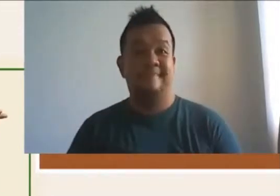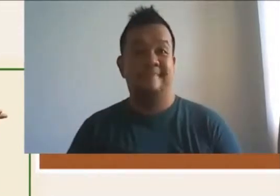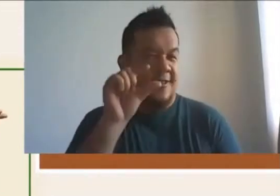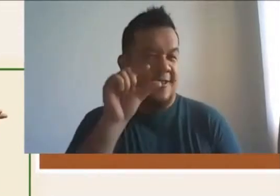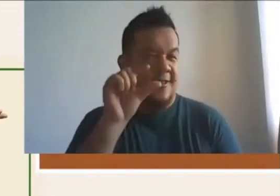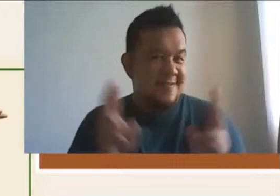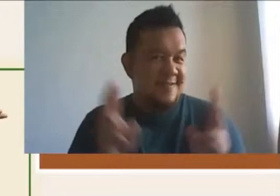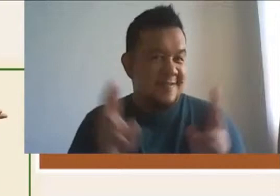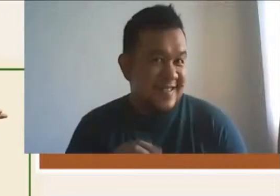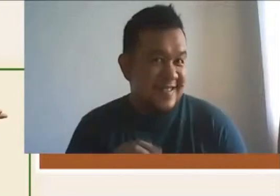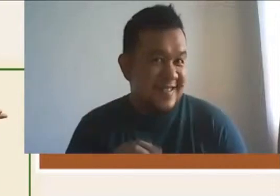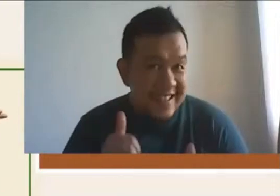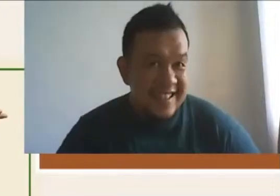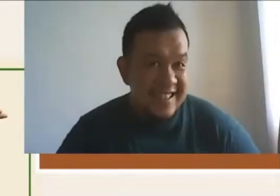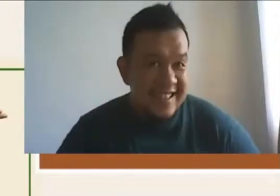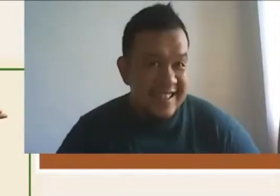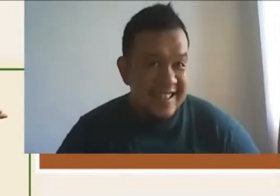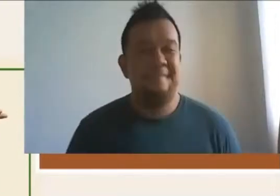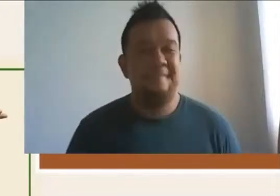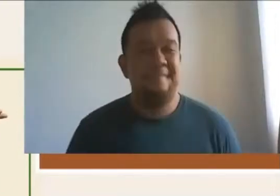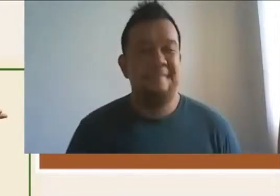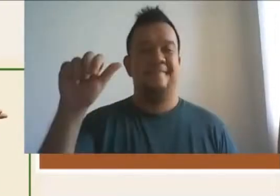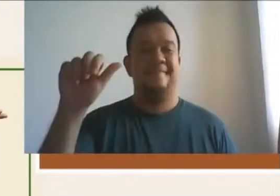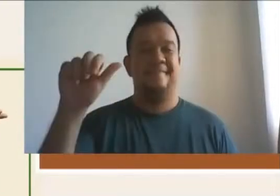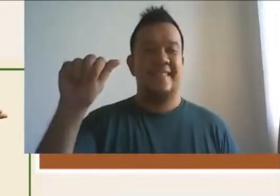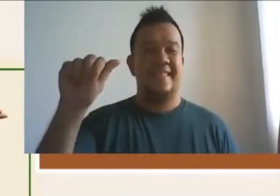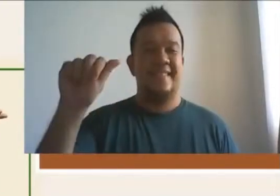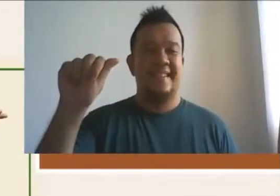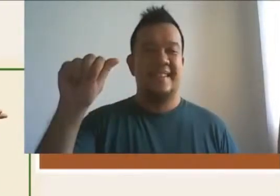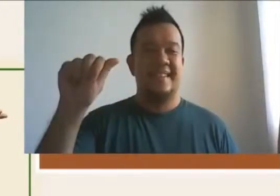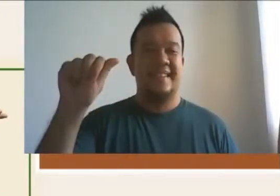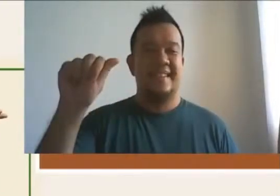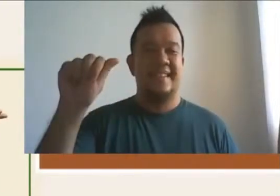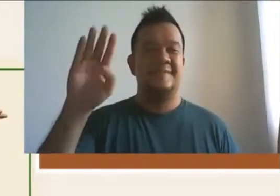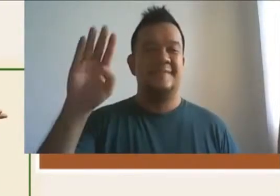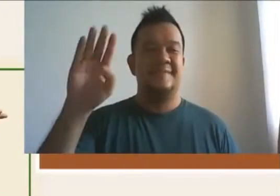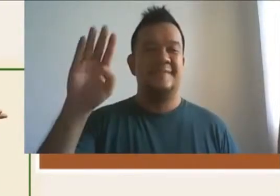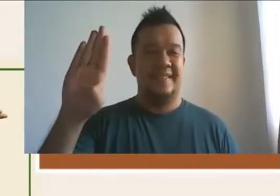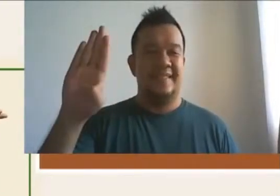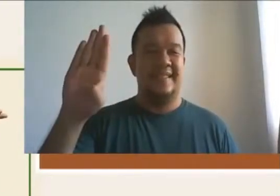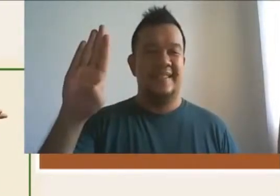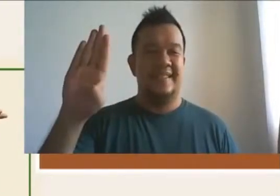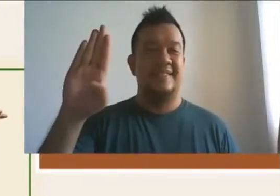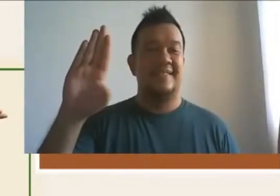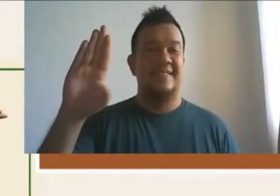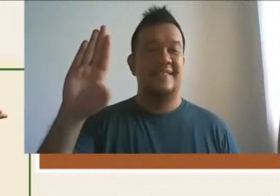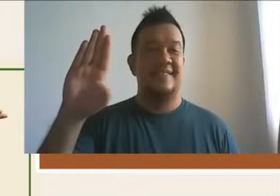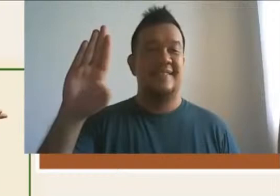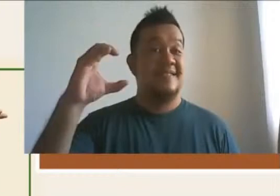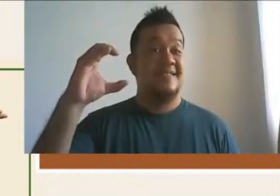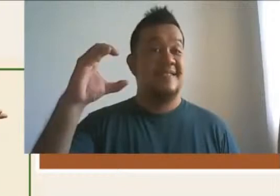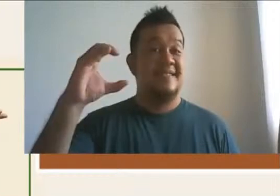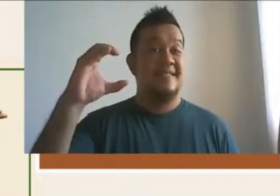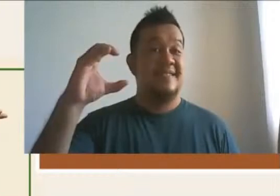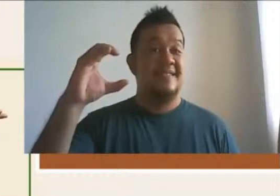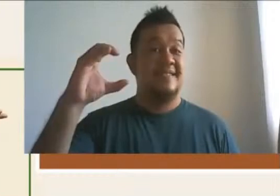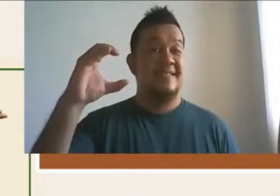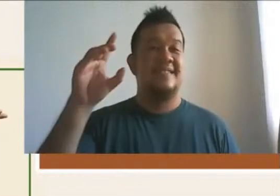B, C, D, E,